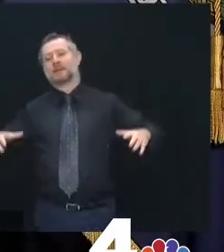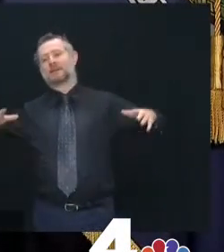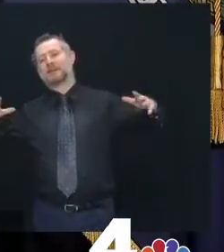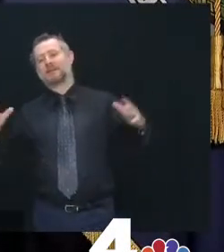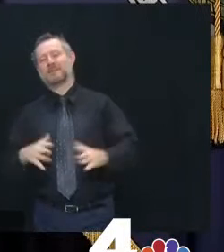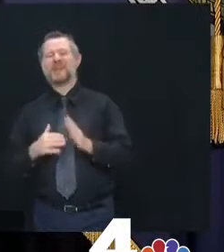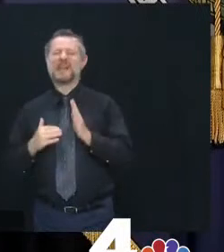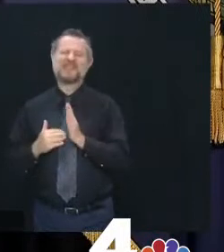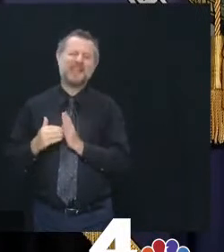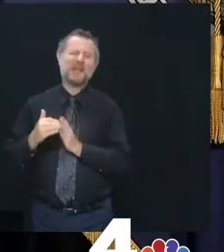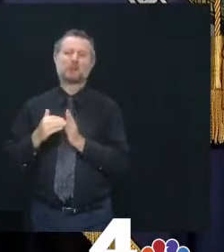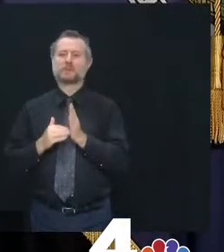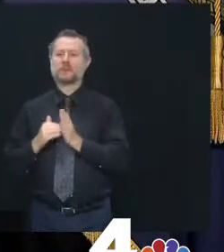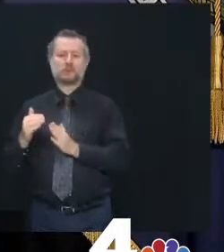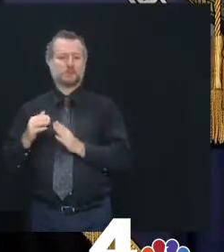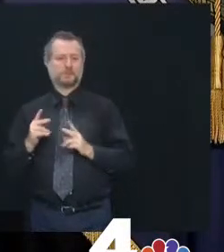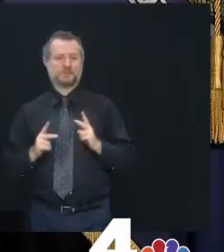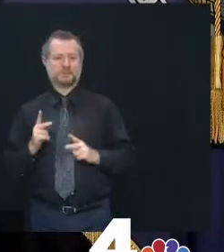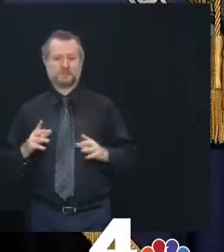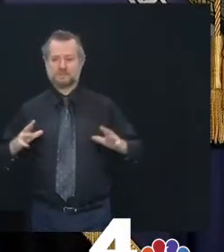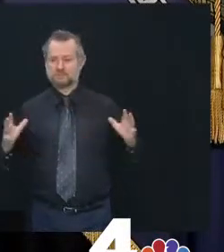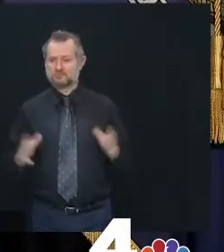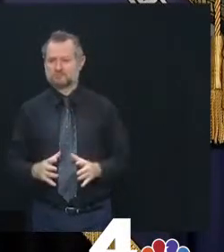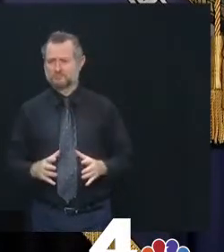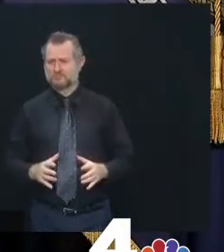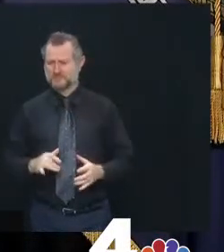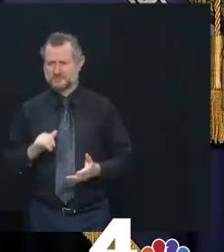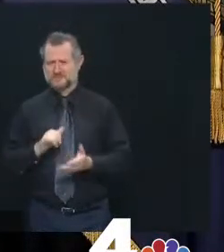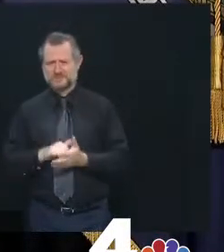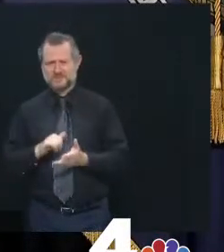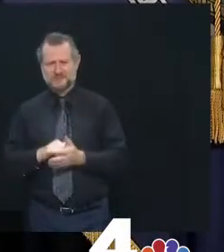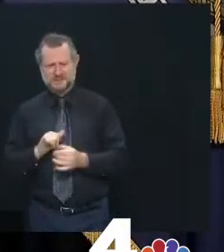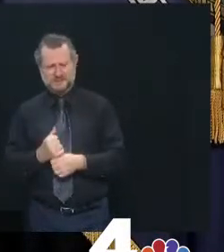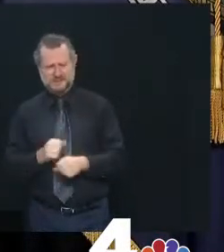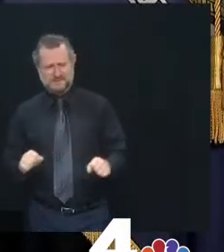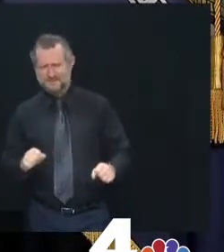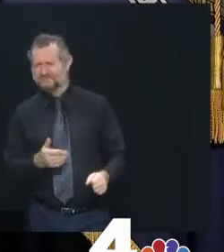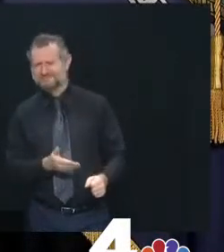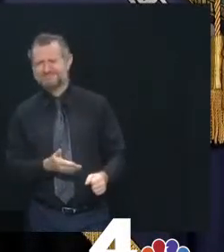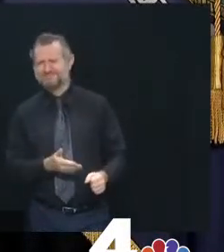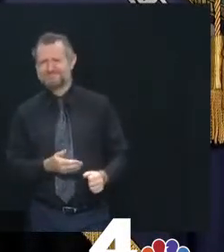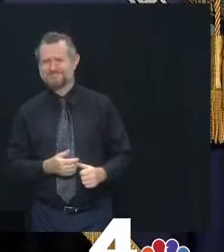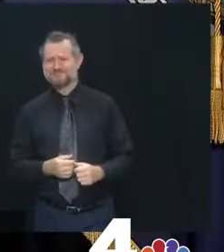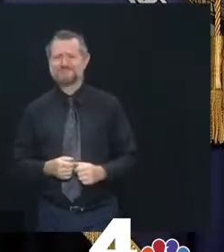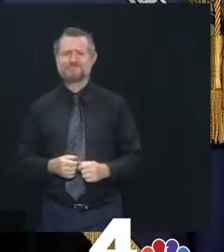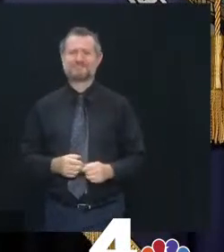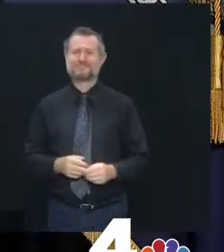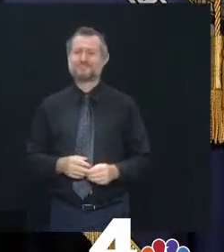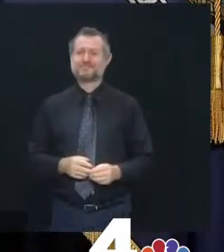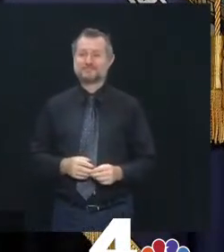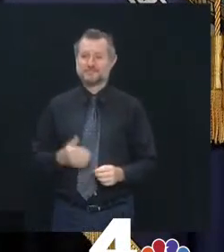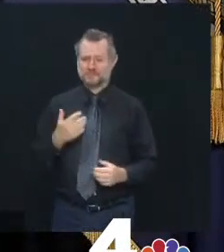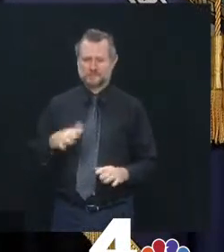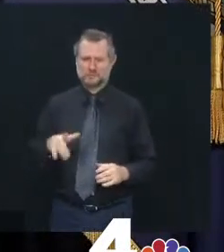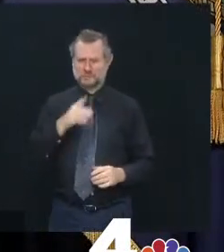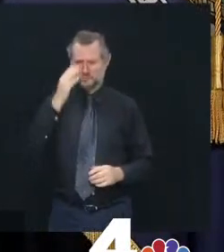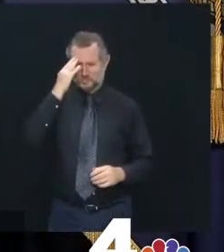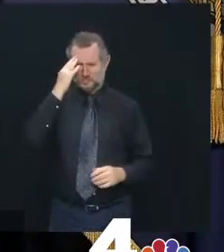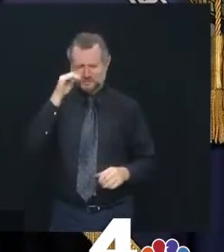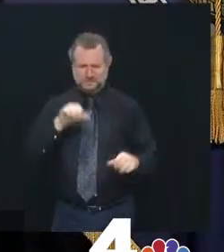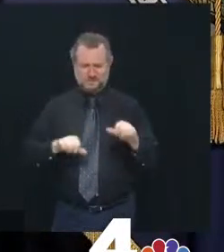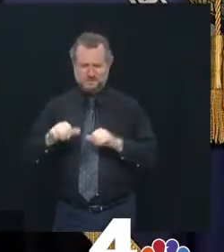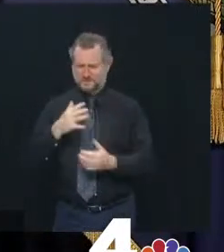people. There is no safe way to do that. We know that. We know